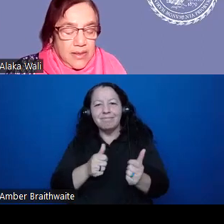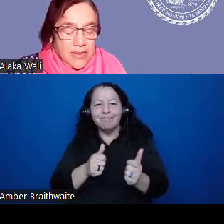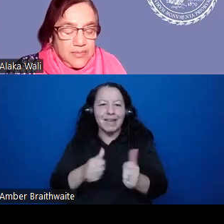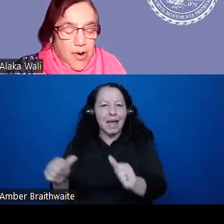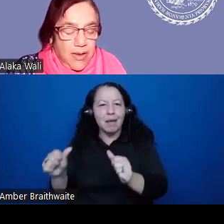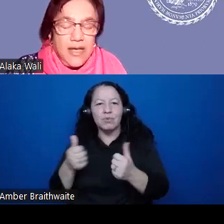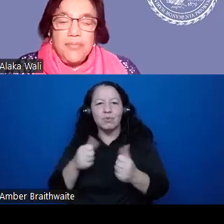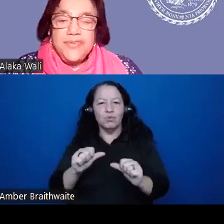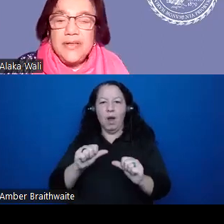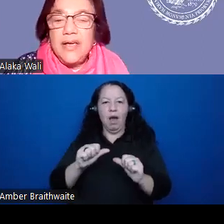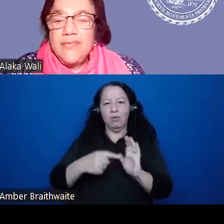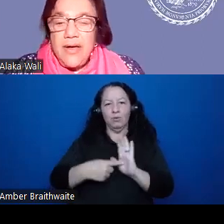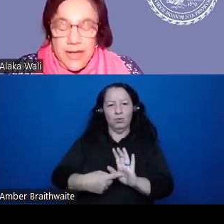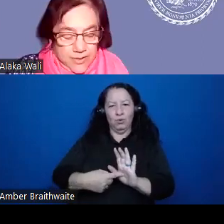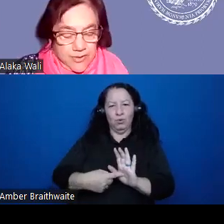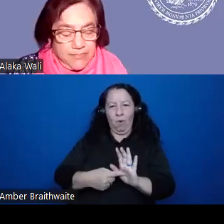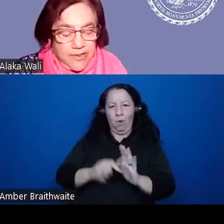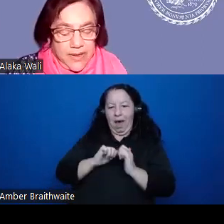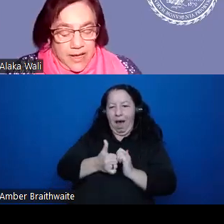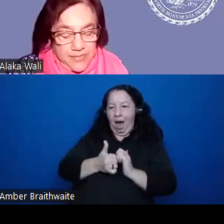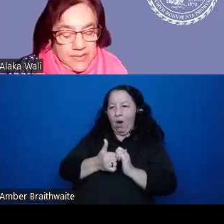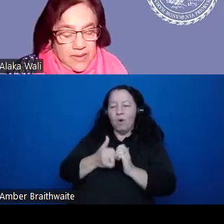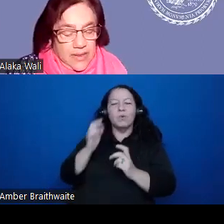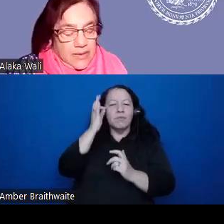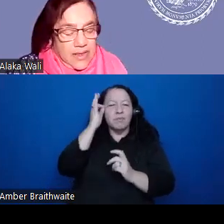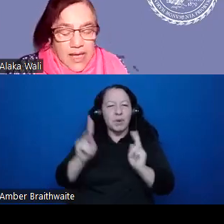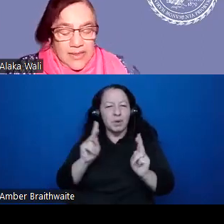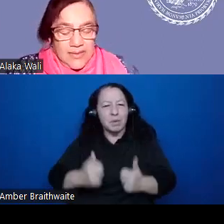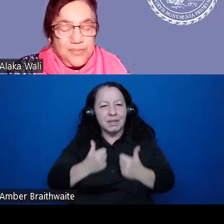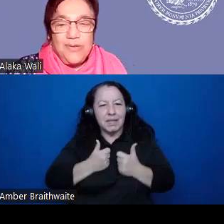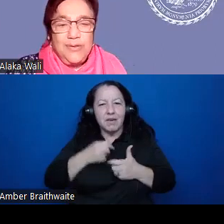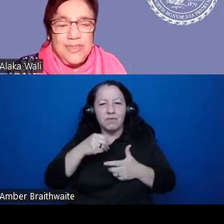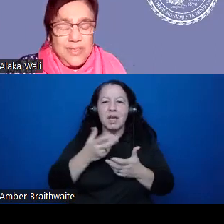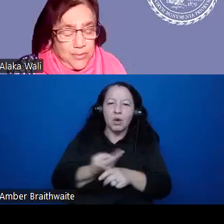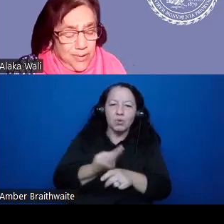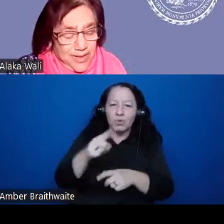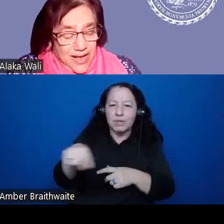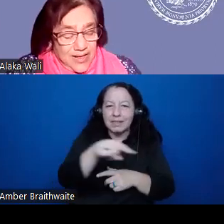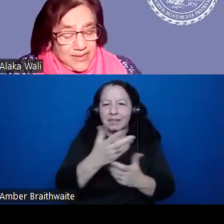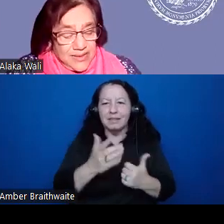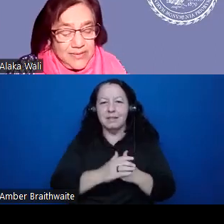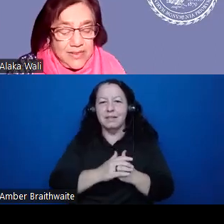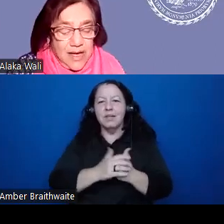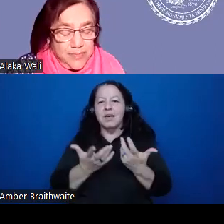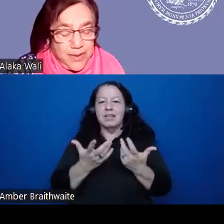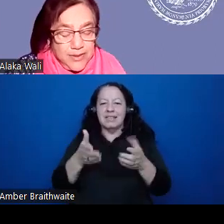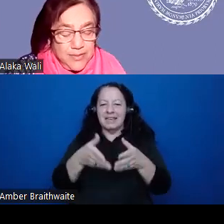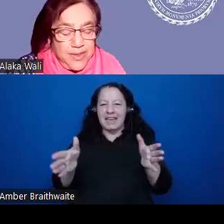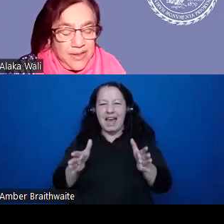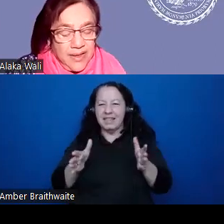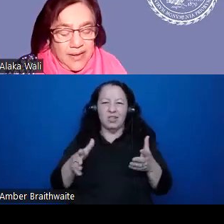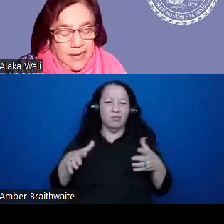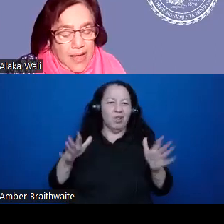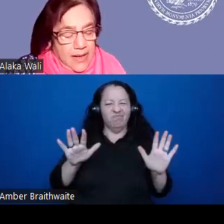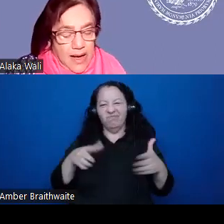beyond small labels identifying tribal names. The cases were loosely organized, and some appeared to